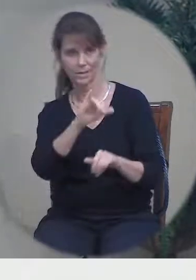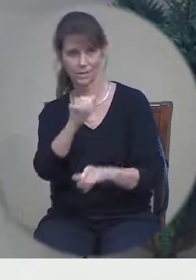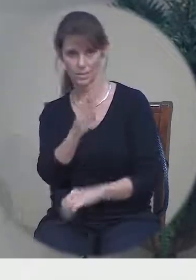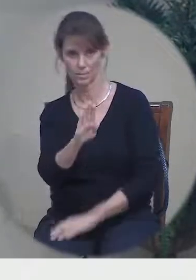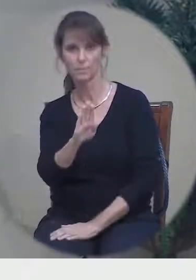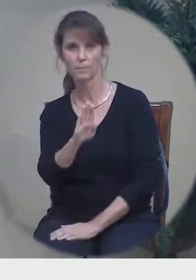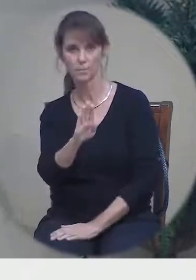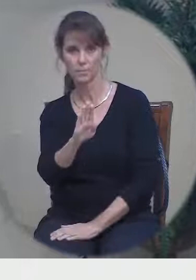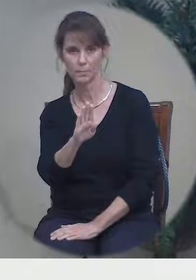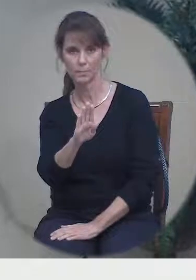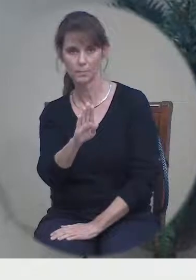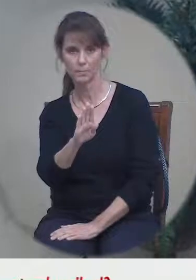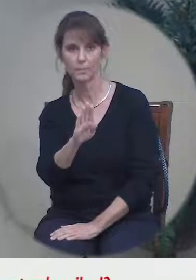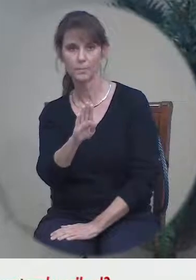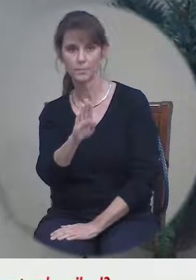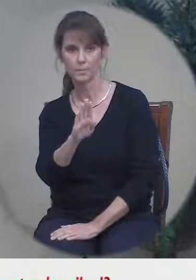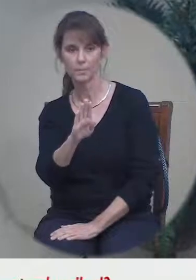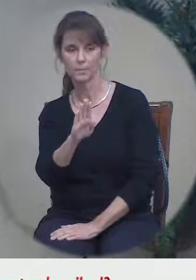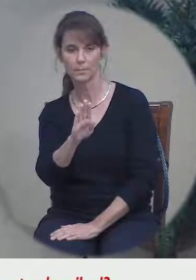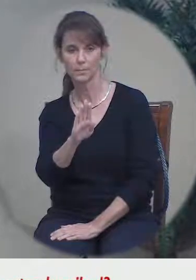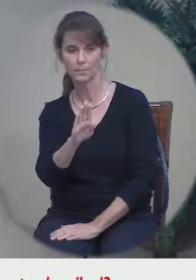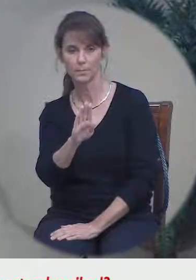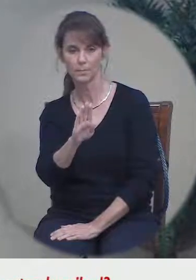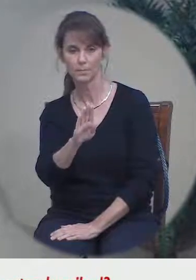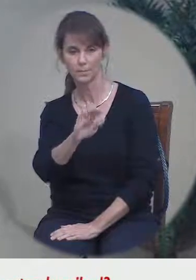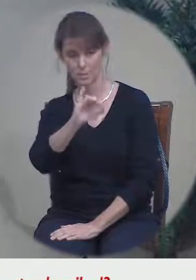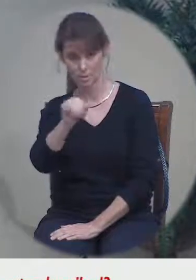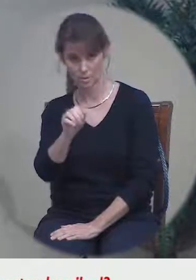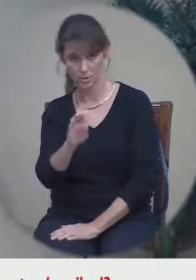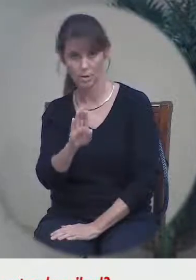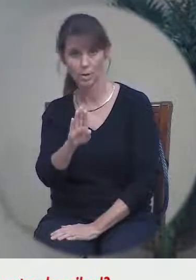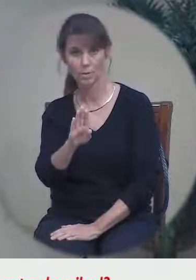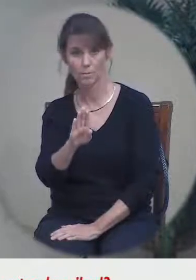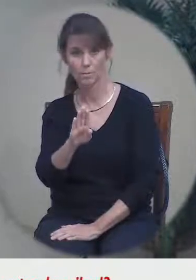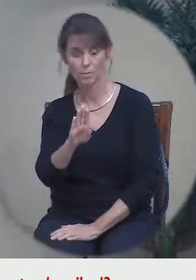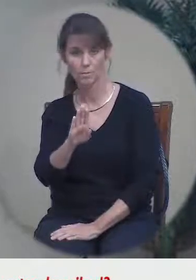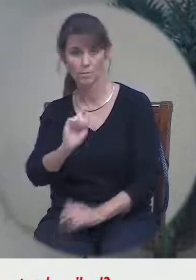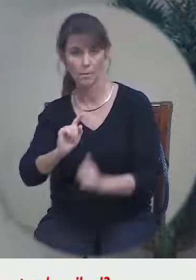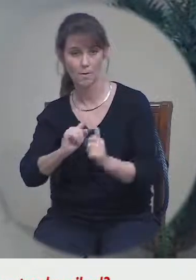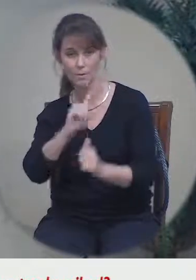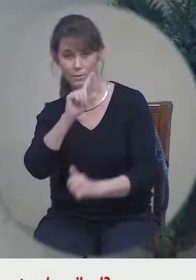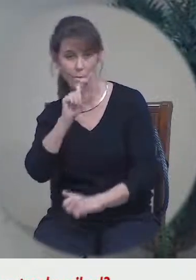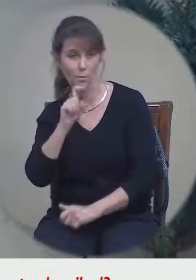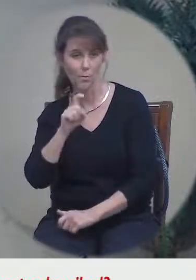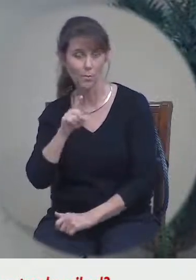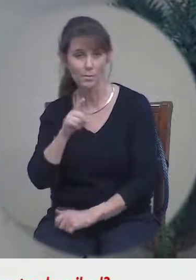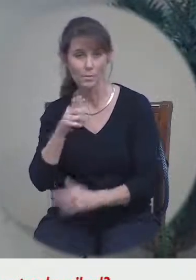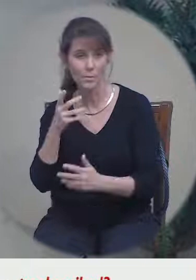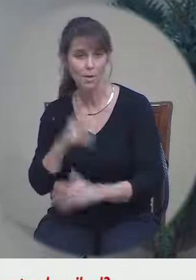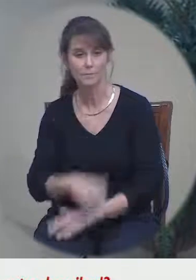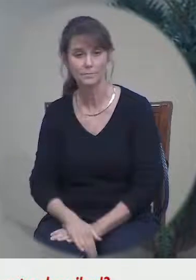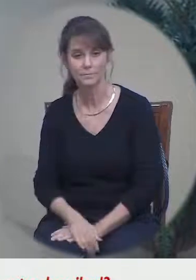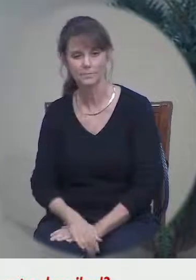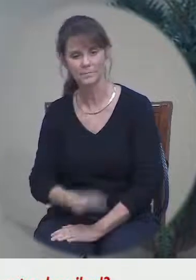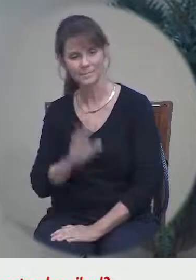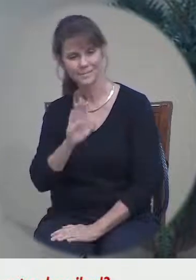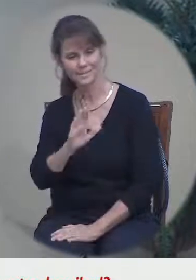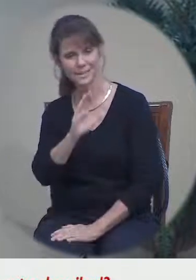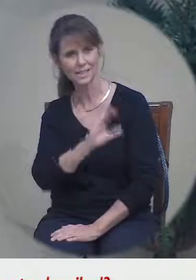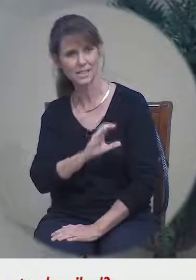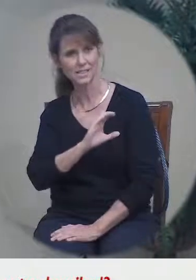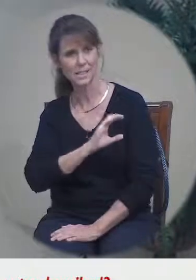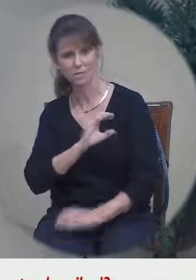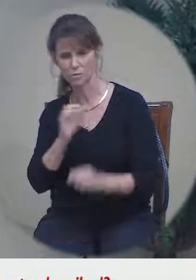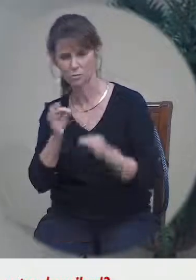begin to think about the character of Job, the first question I want to put out for everyone, how's Job's character